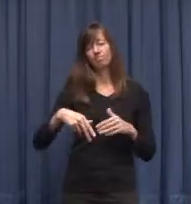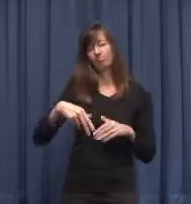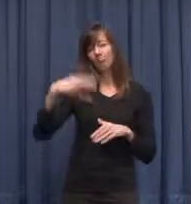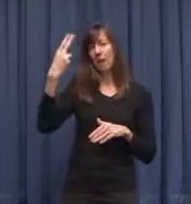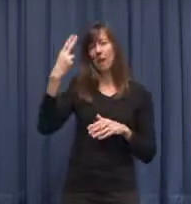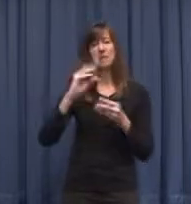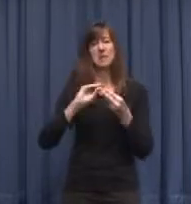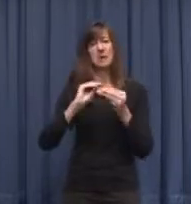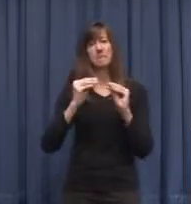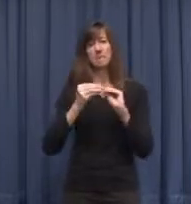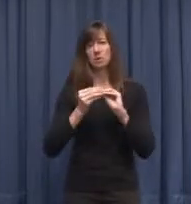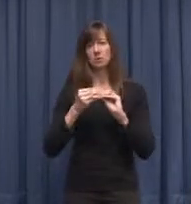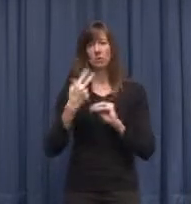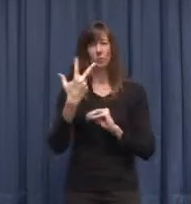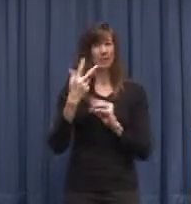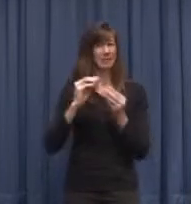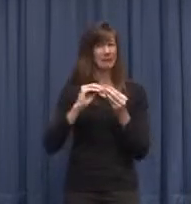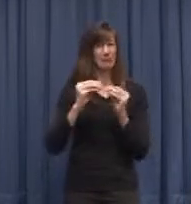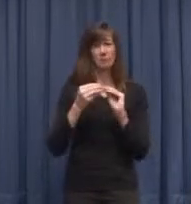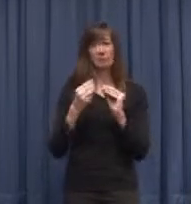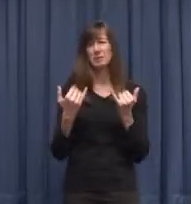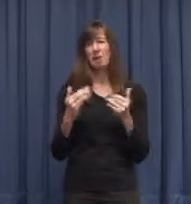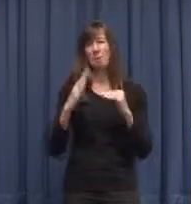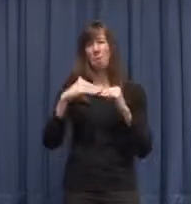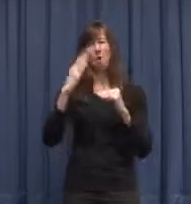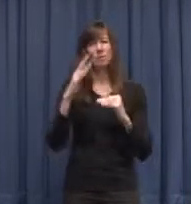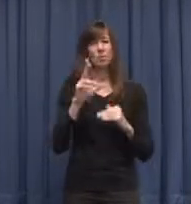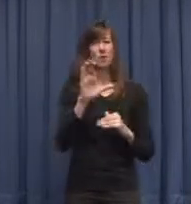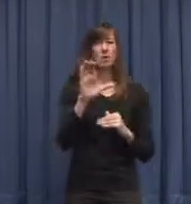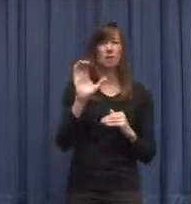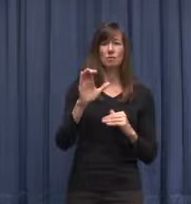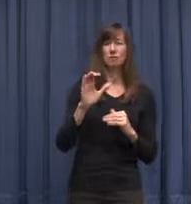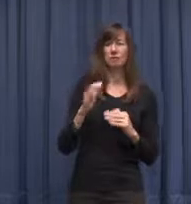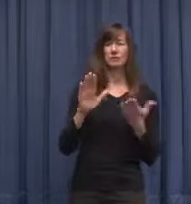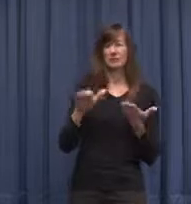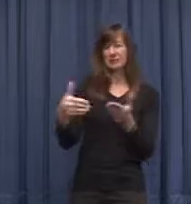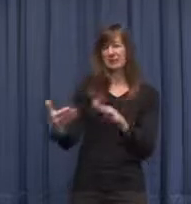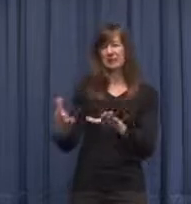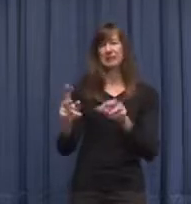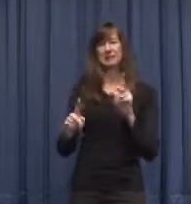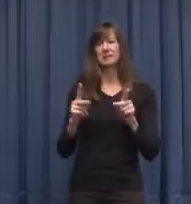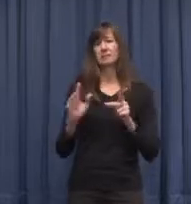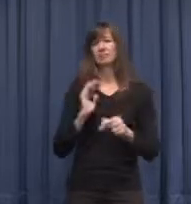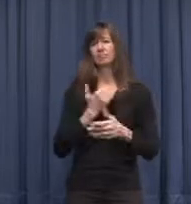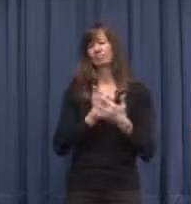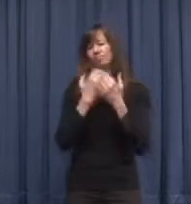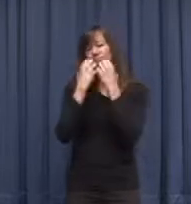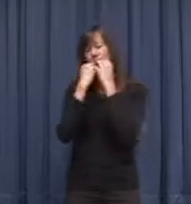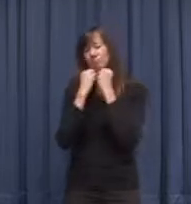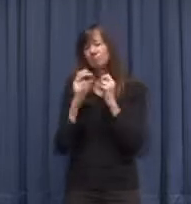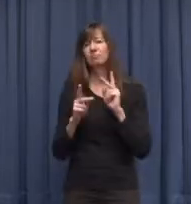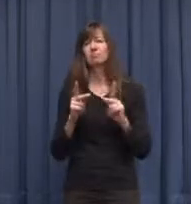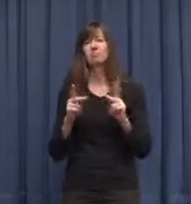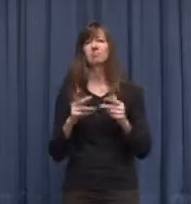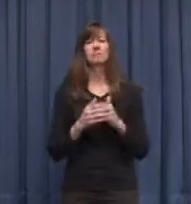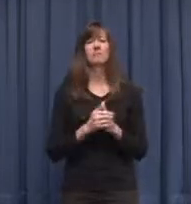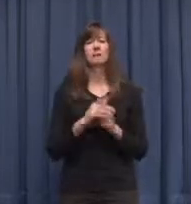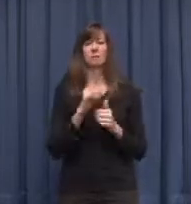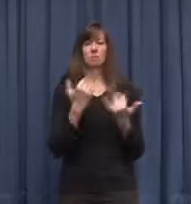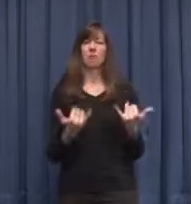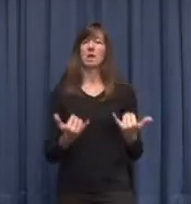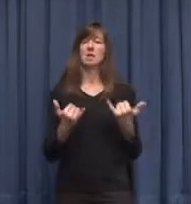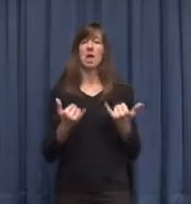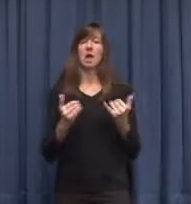who we've lost to COVID already. And I think now it's very clear in looking at the numbers and speaking with